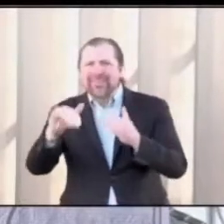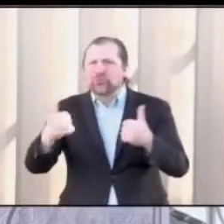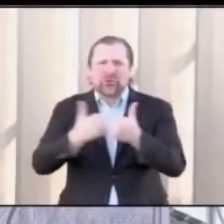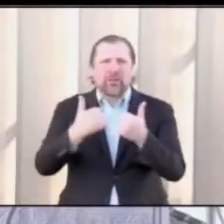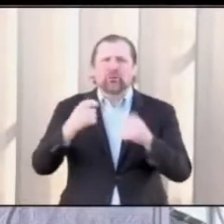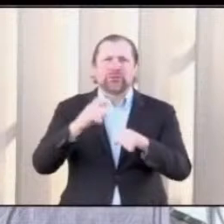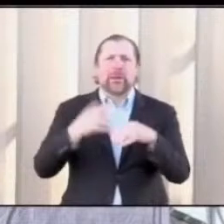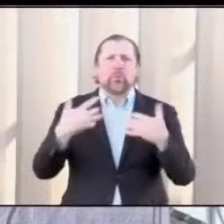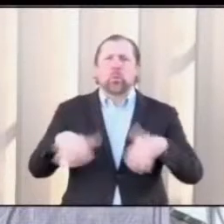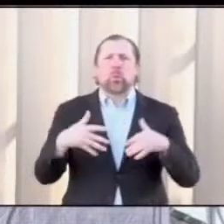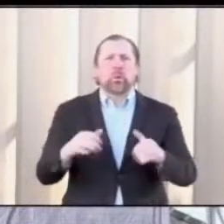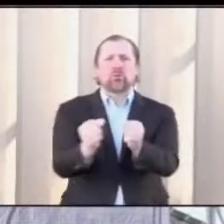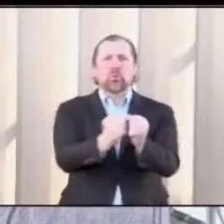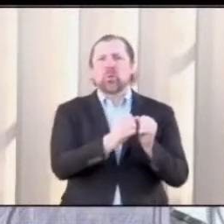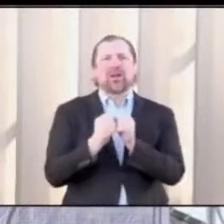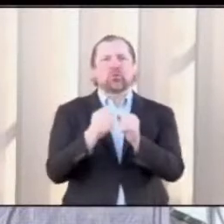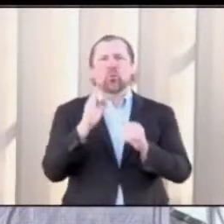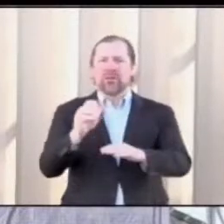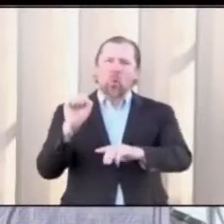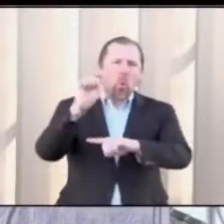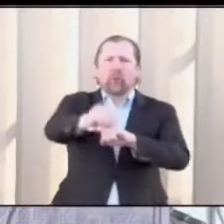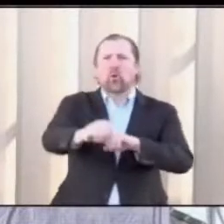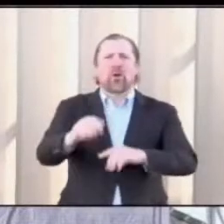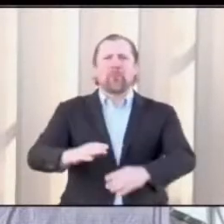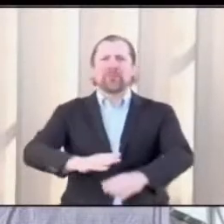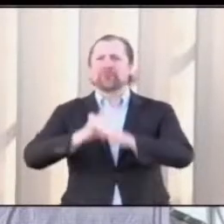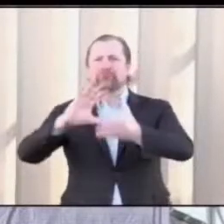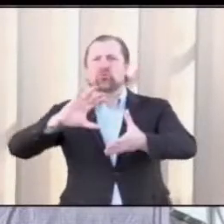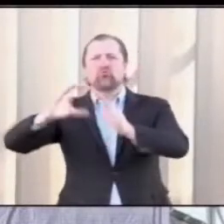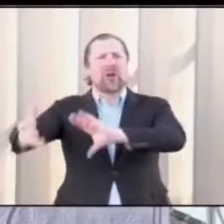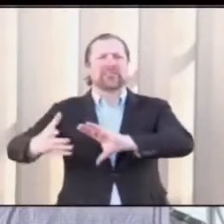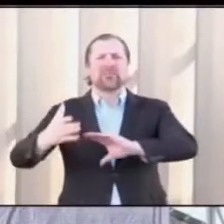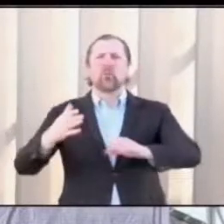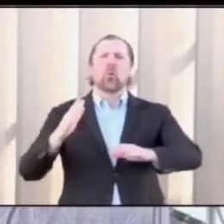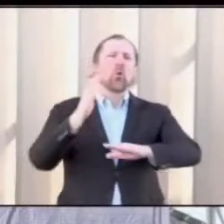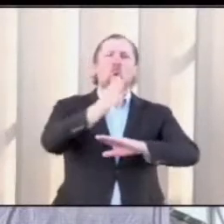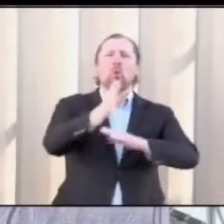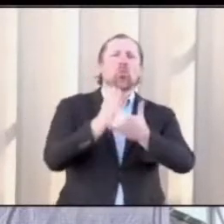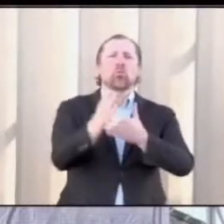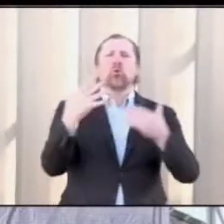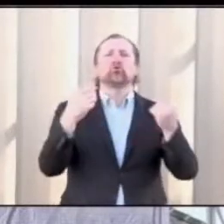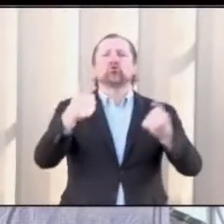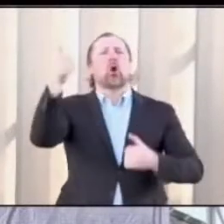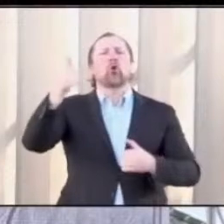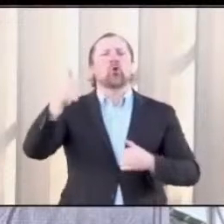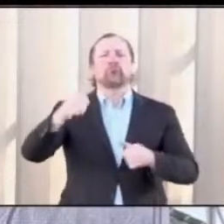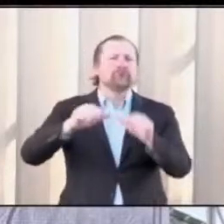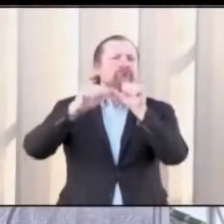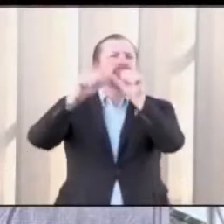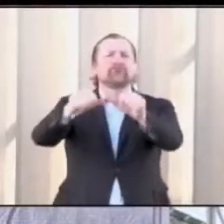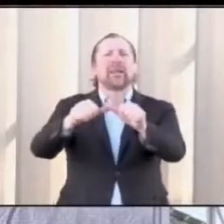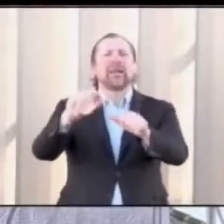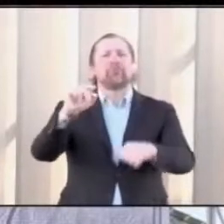time. Together, we will overcome this crisis and we'll rebuild stronger than ever here in Malibu.